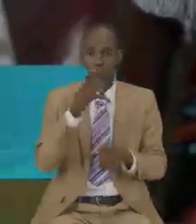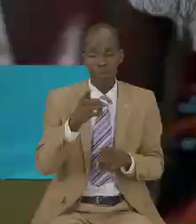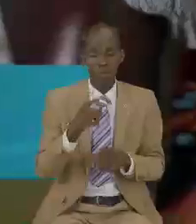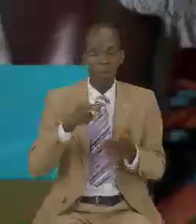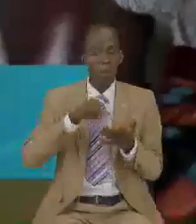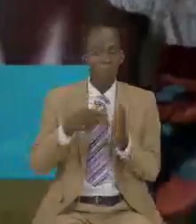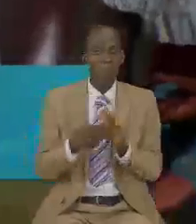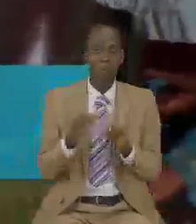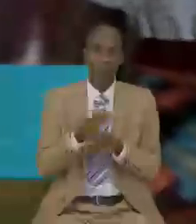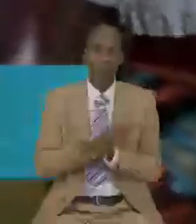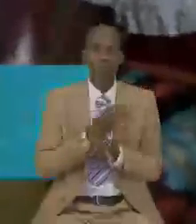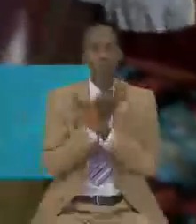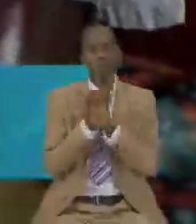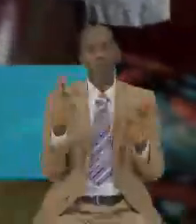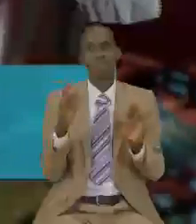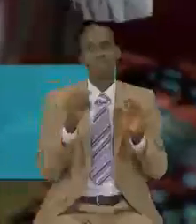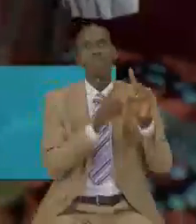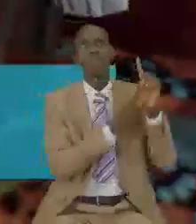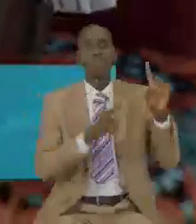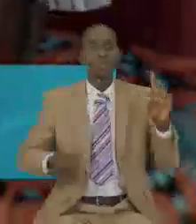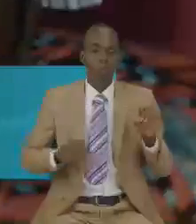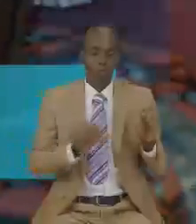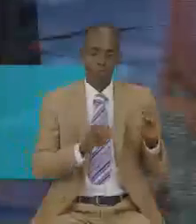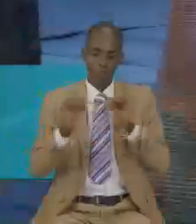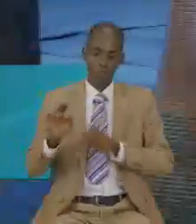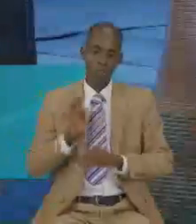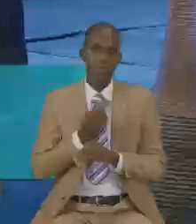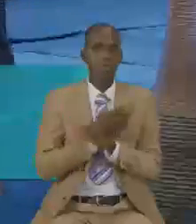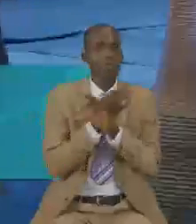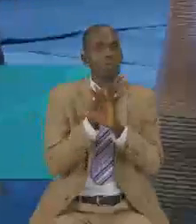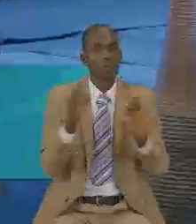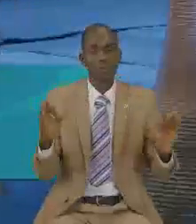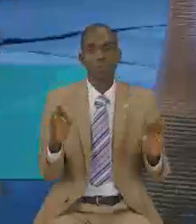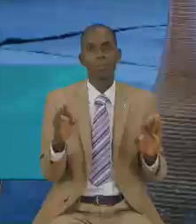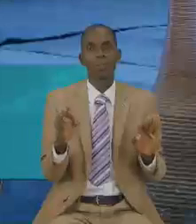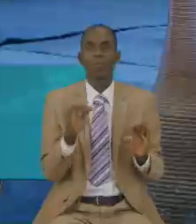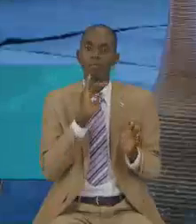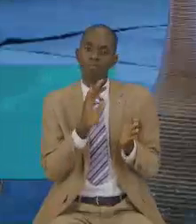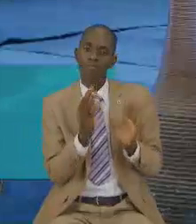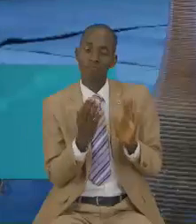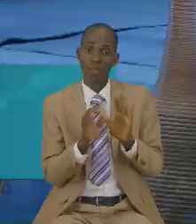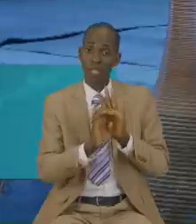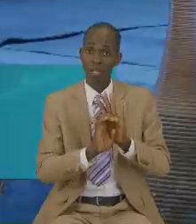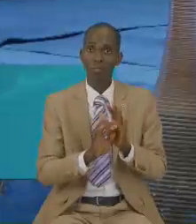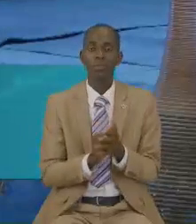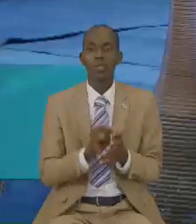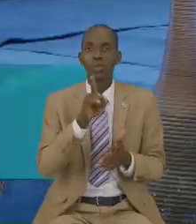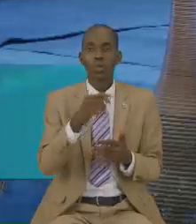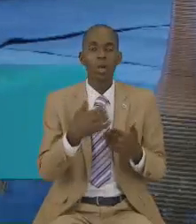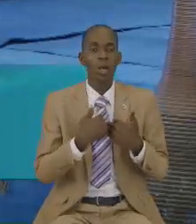Purposeful freedom. The Lord sets us free. It's like, you know, you have a